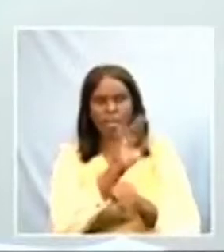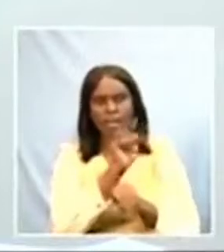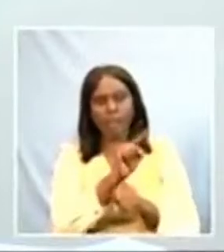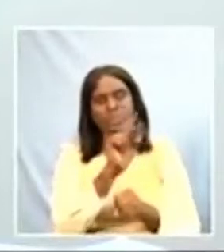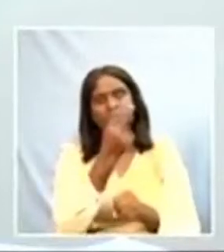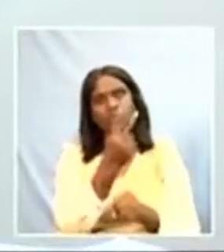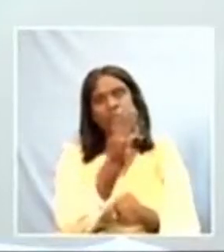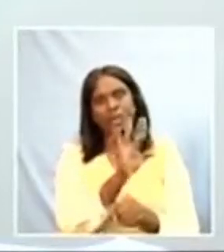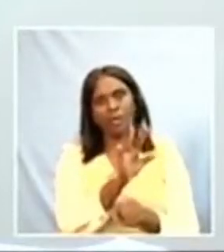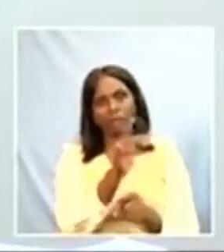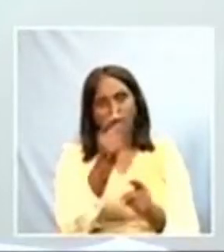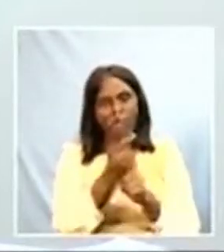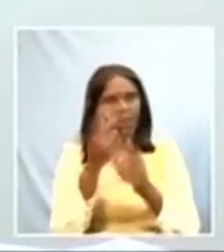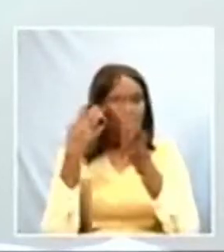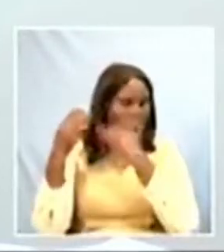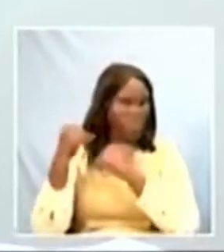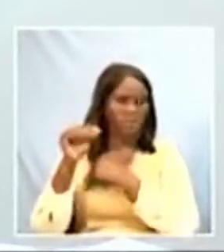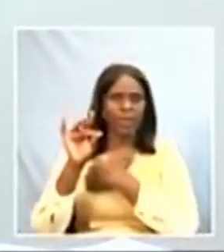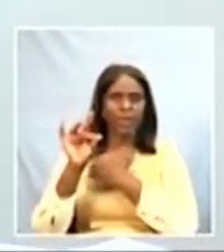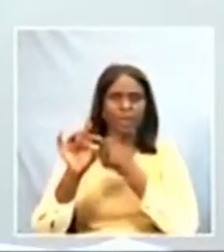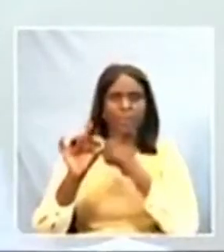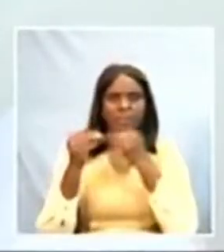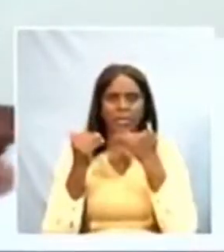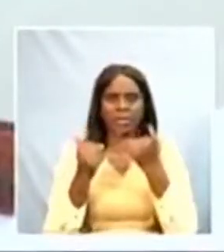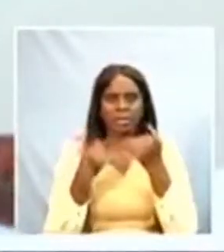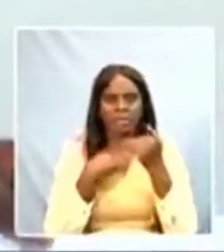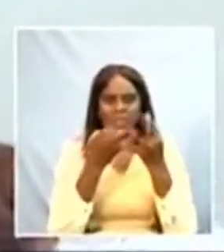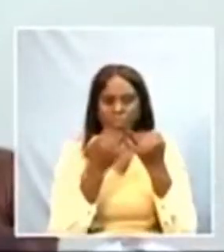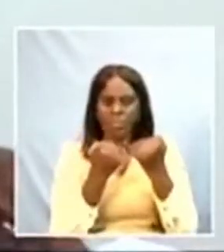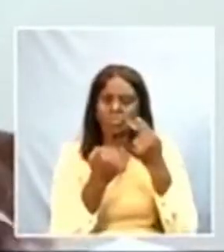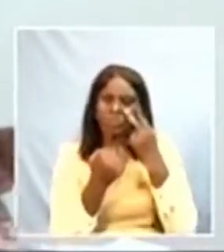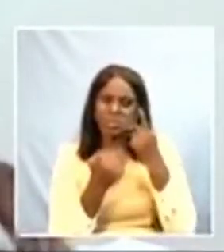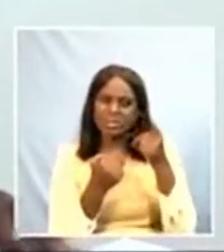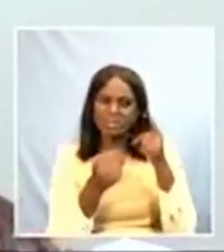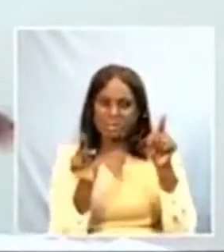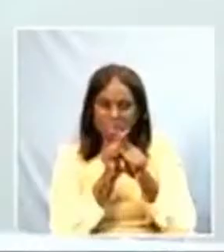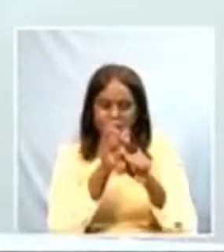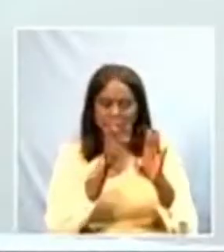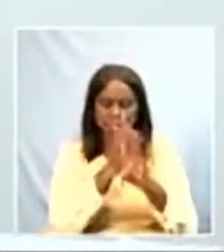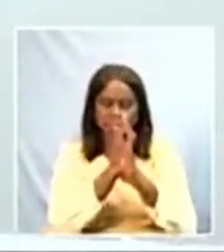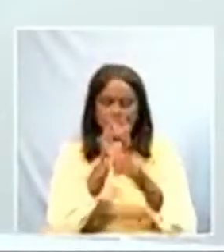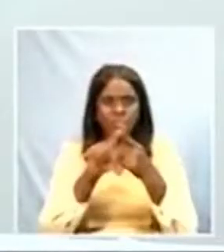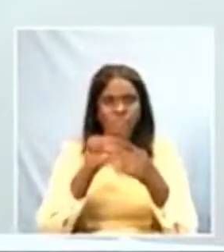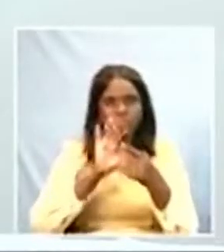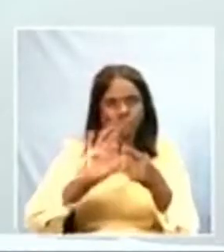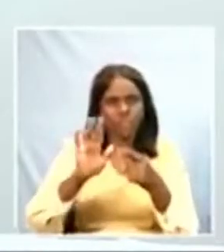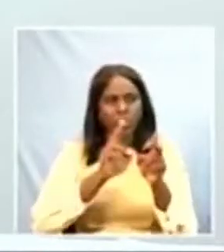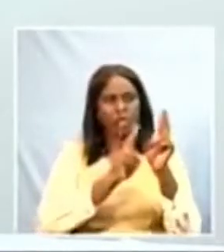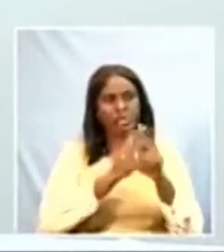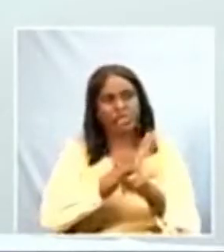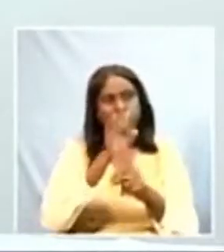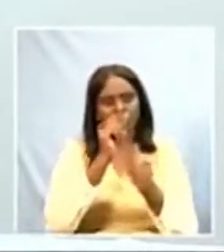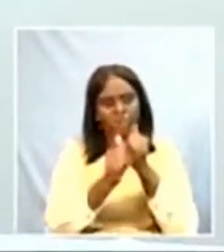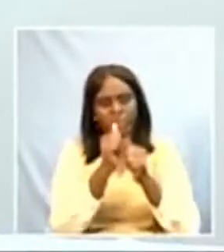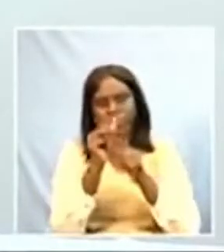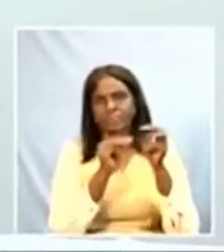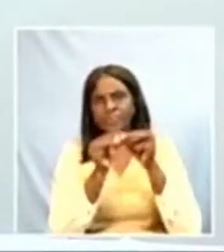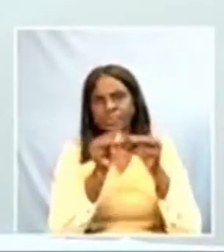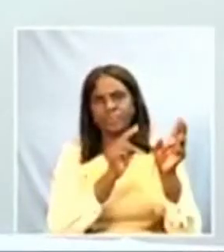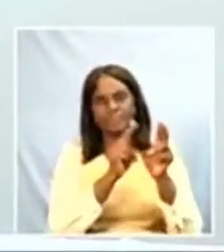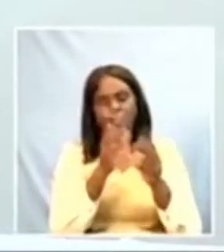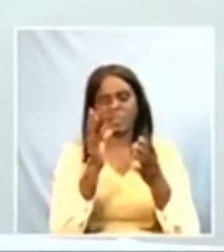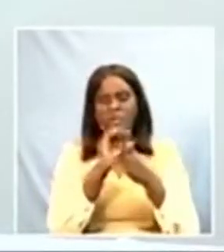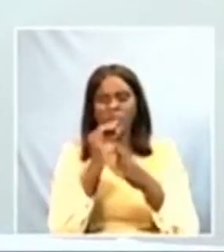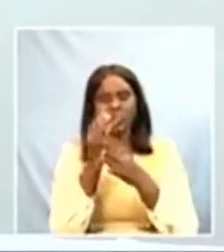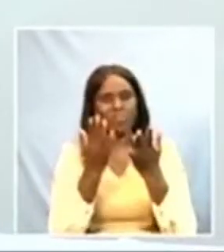2, outstanding 8. Now I want to go to your response, which is management response, or